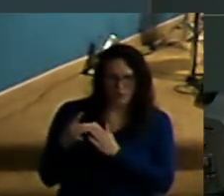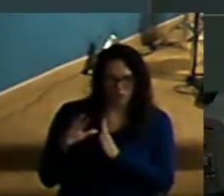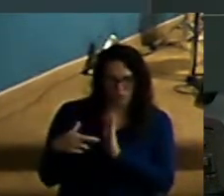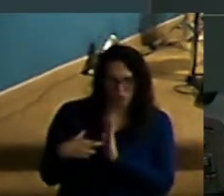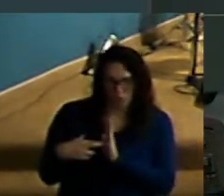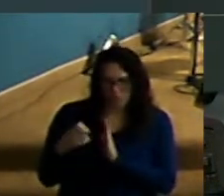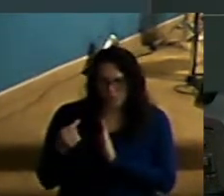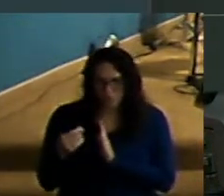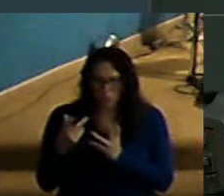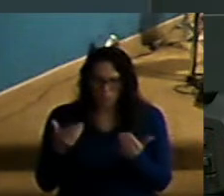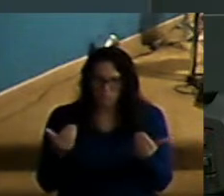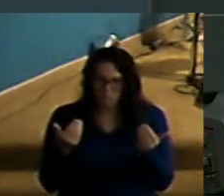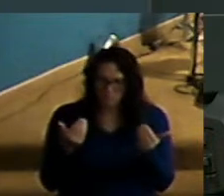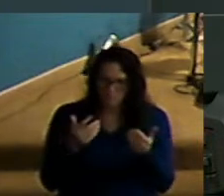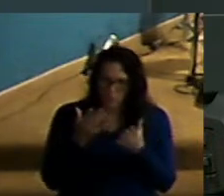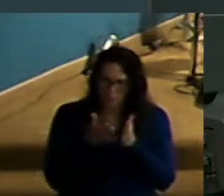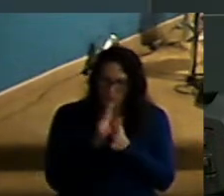now.